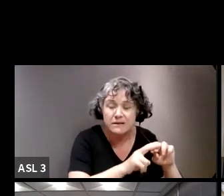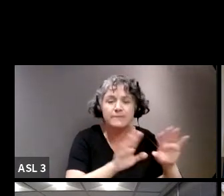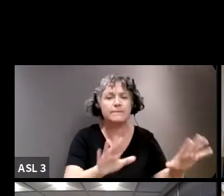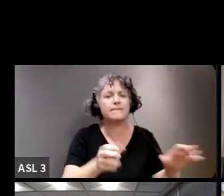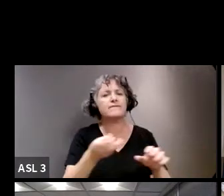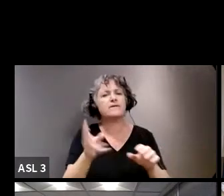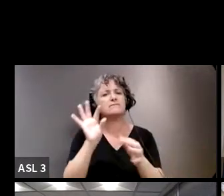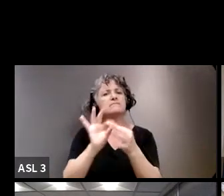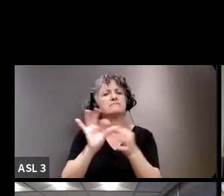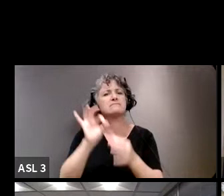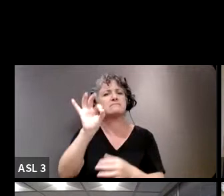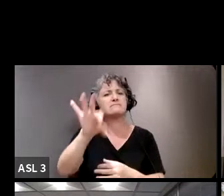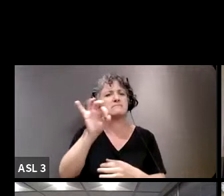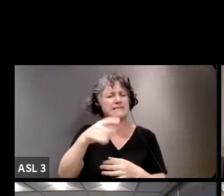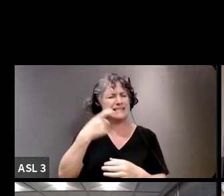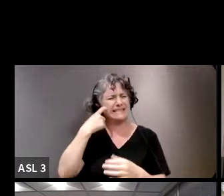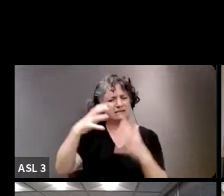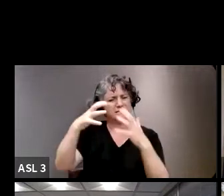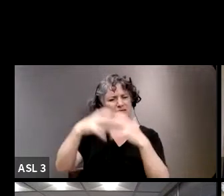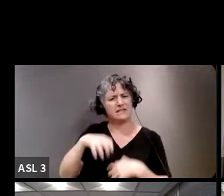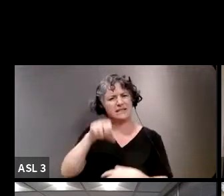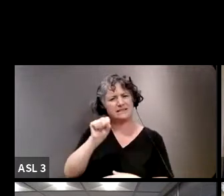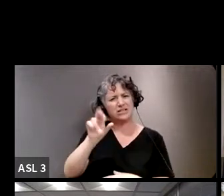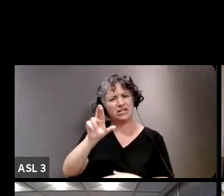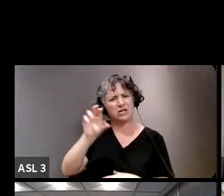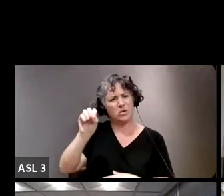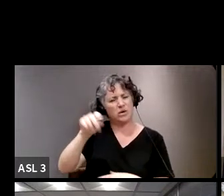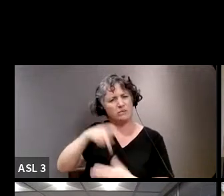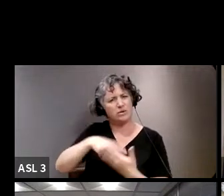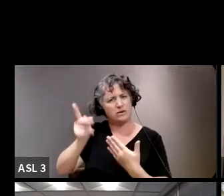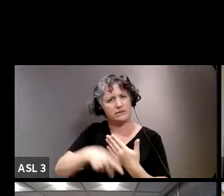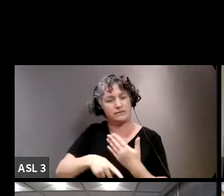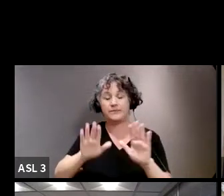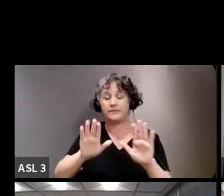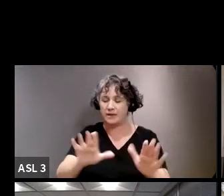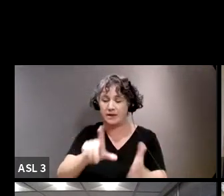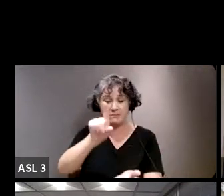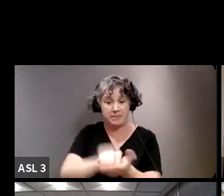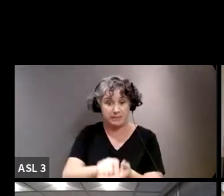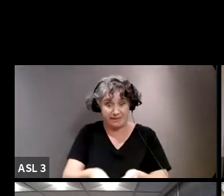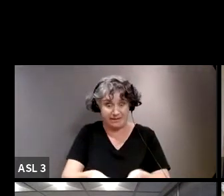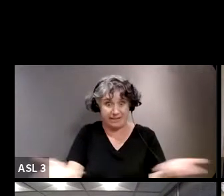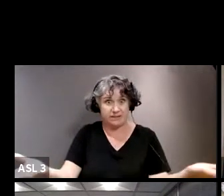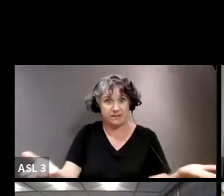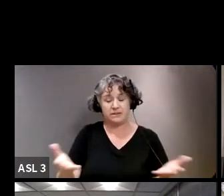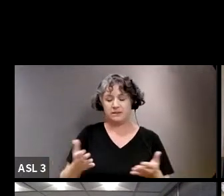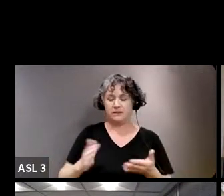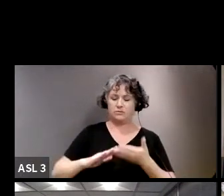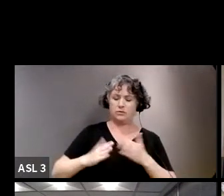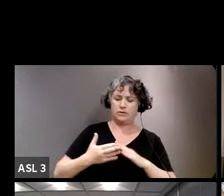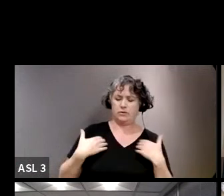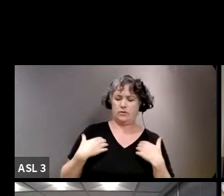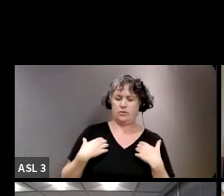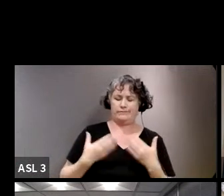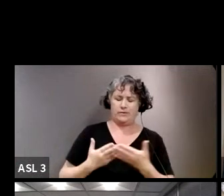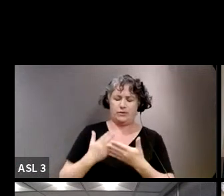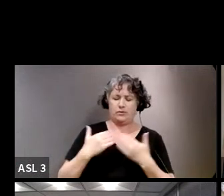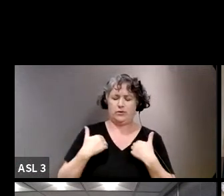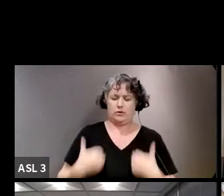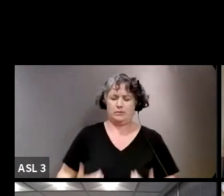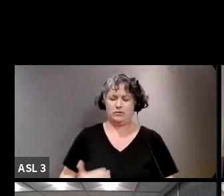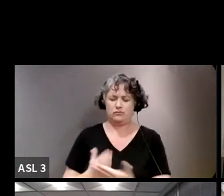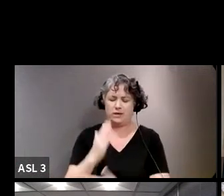to speak to the recently abolished sro program after the publication of the community and human rights led review by